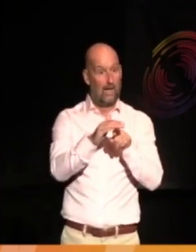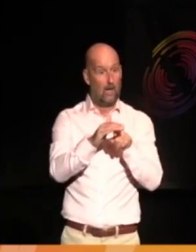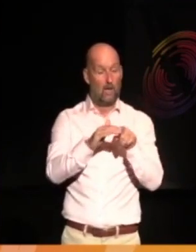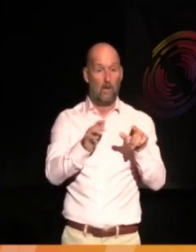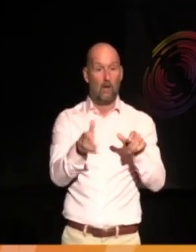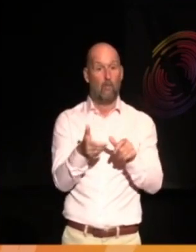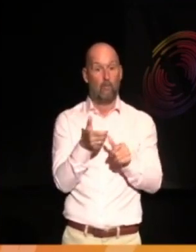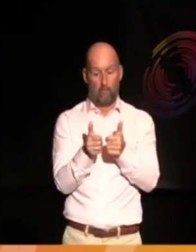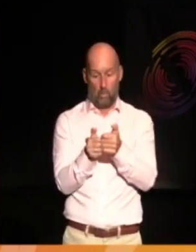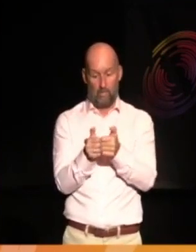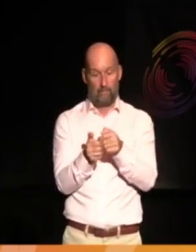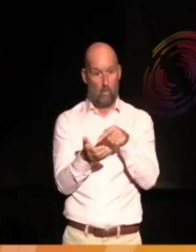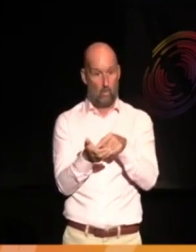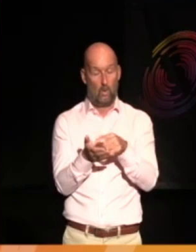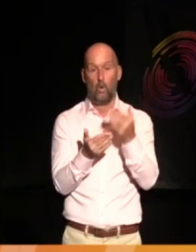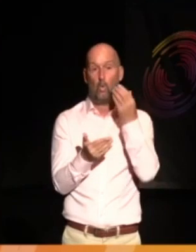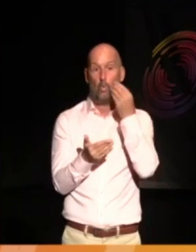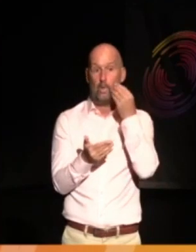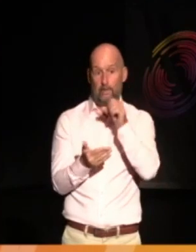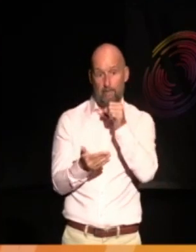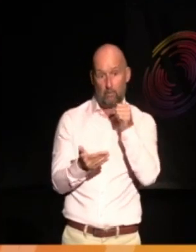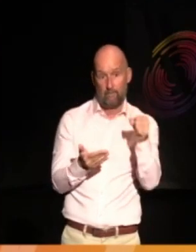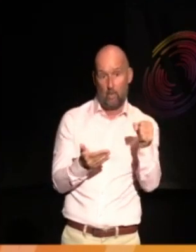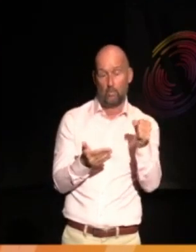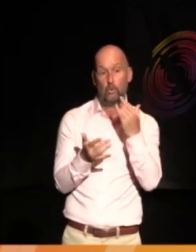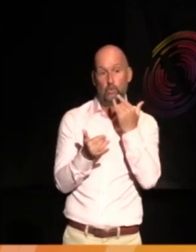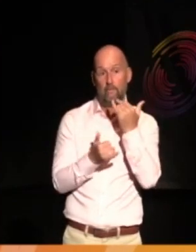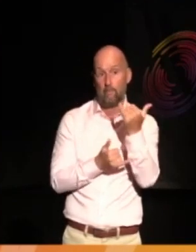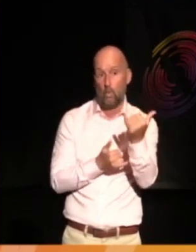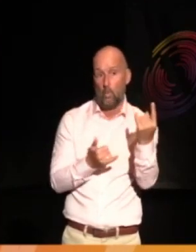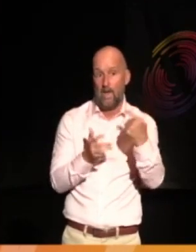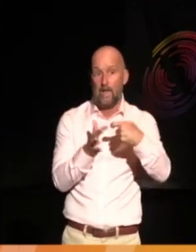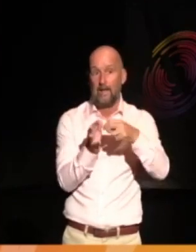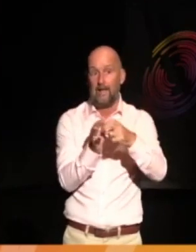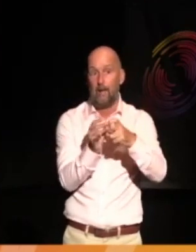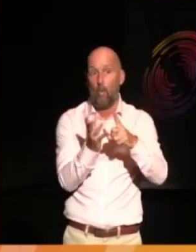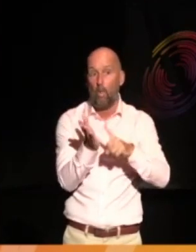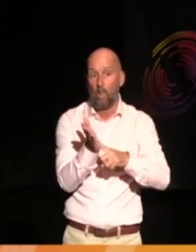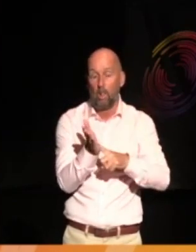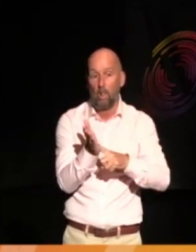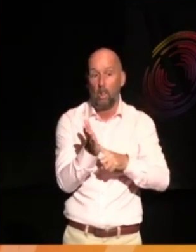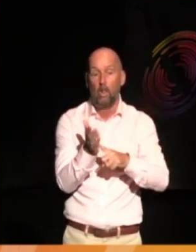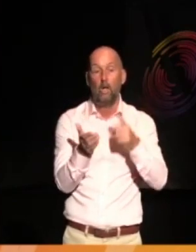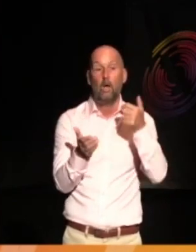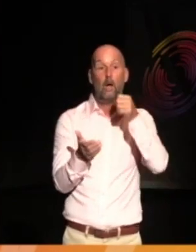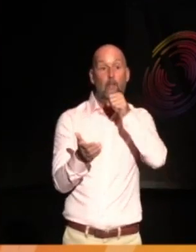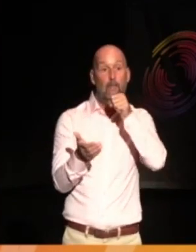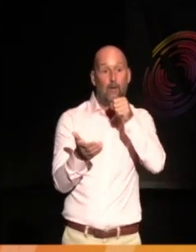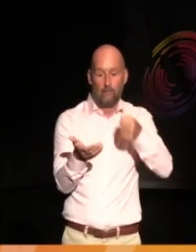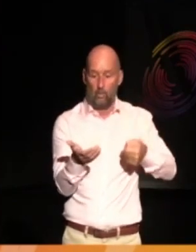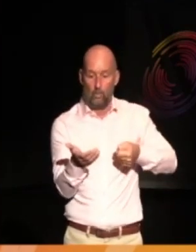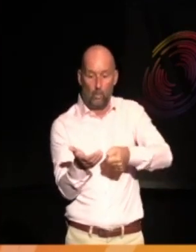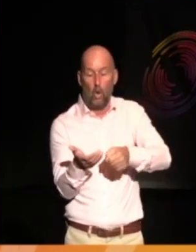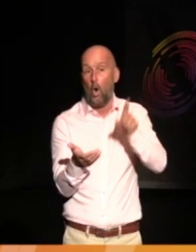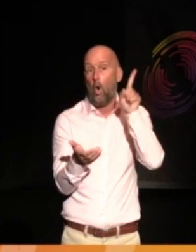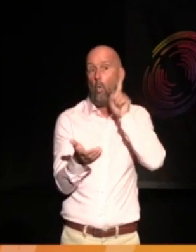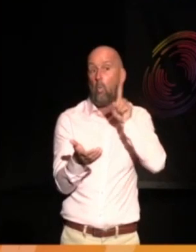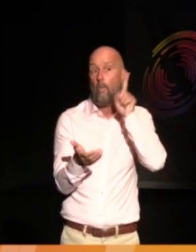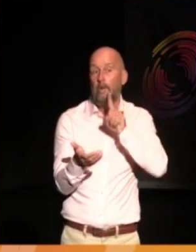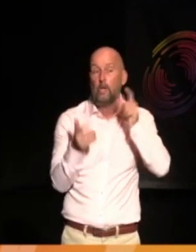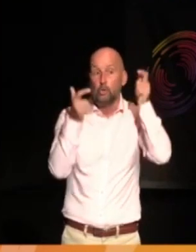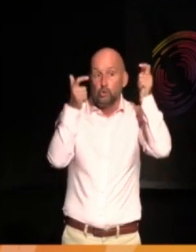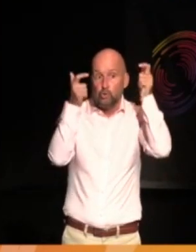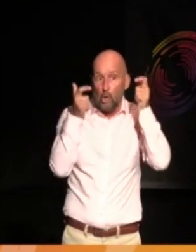microphone, and she phoned Kabul, and she put the microphone to the receiver, and a woman judge in hiding